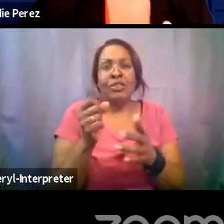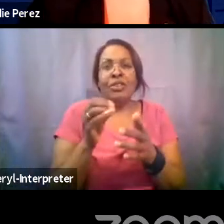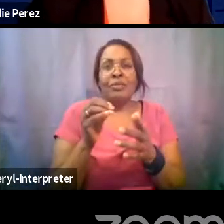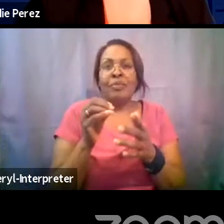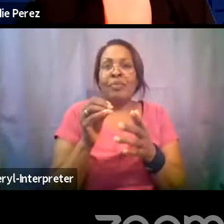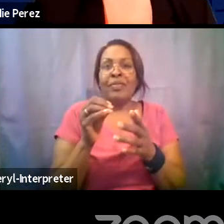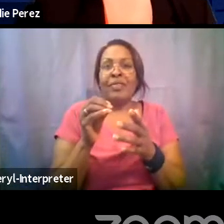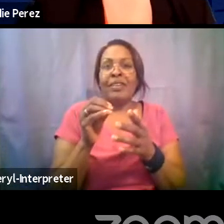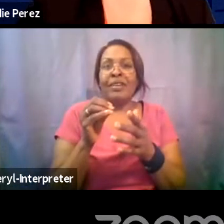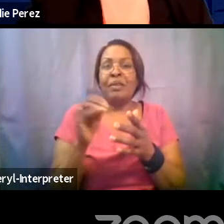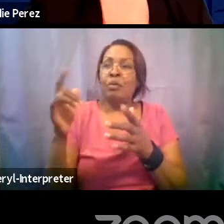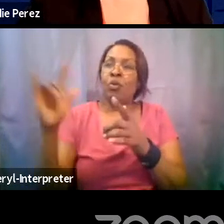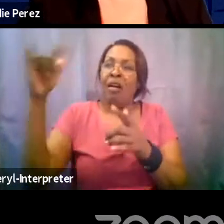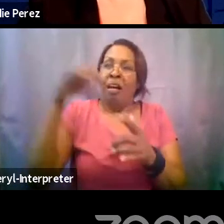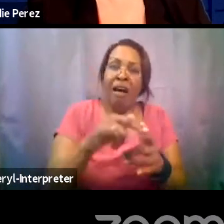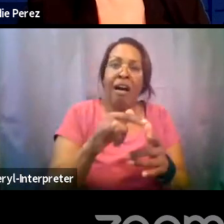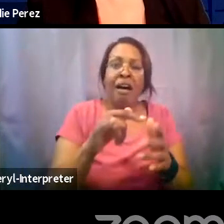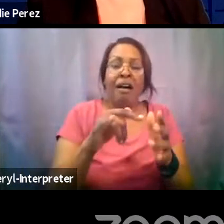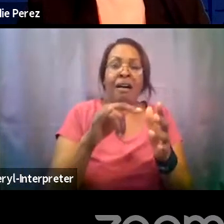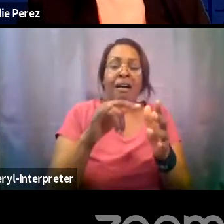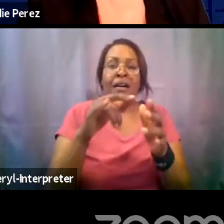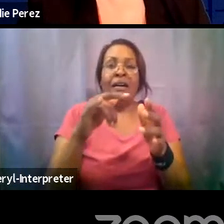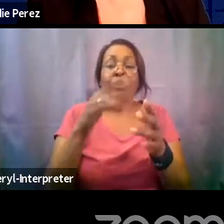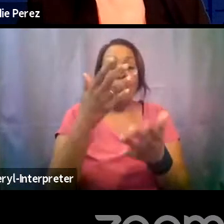sector, because we work a string of sectors.